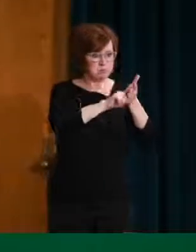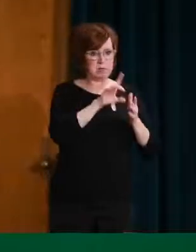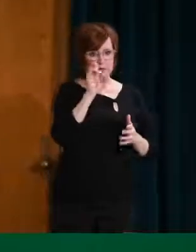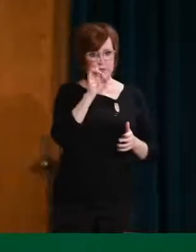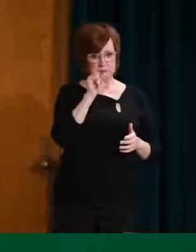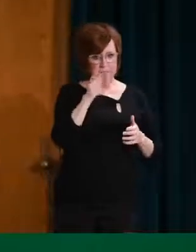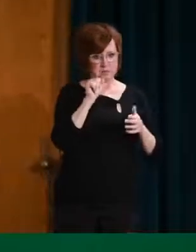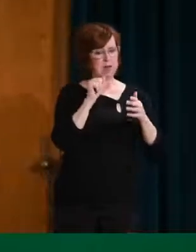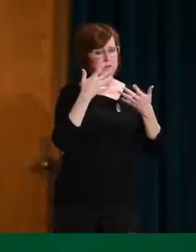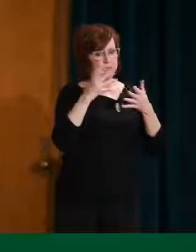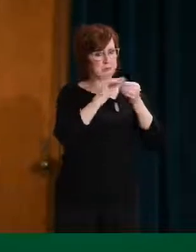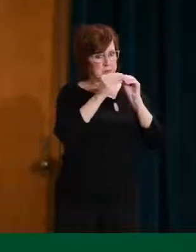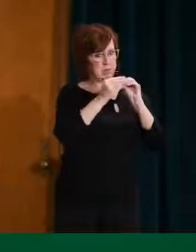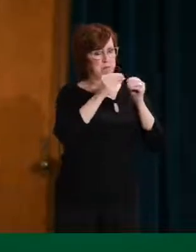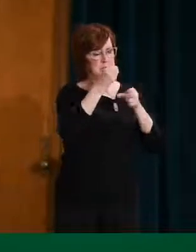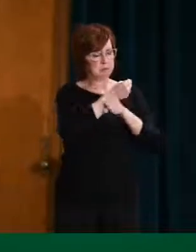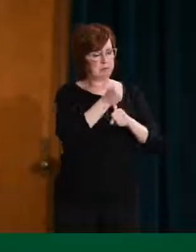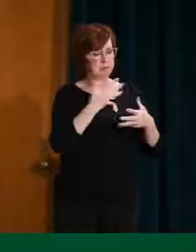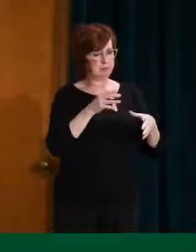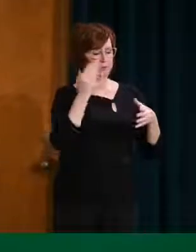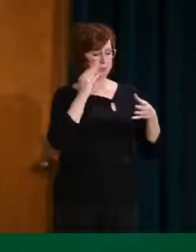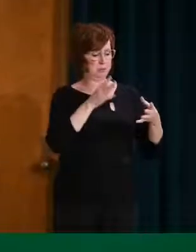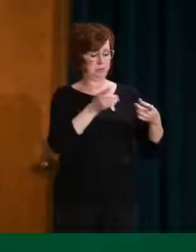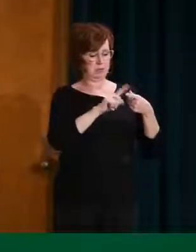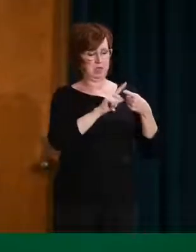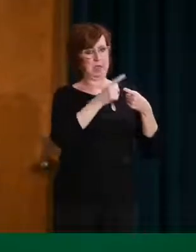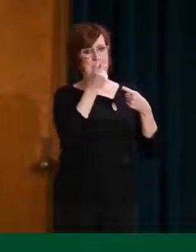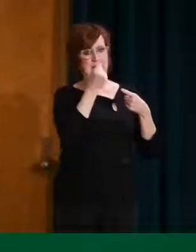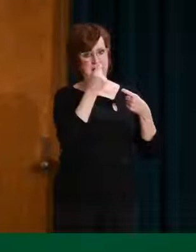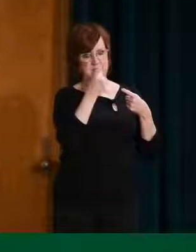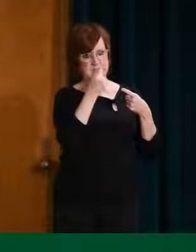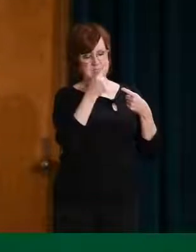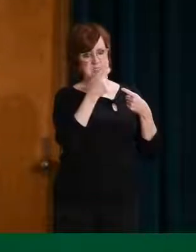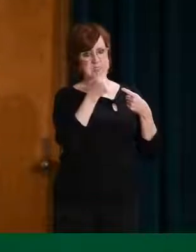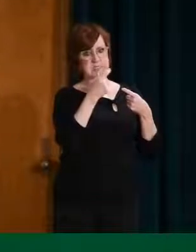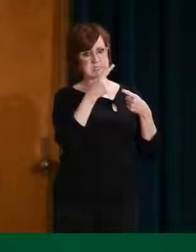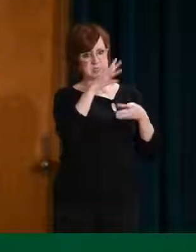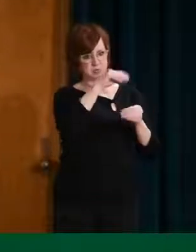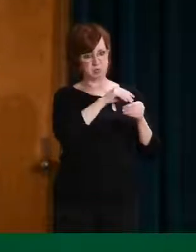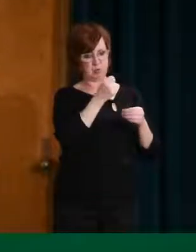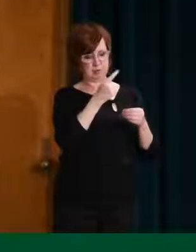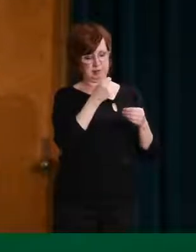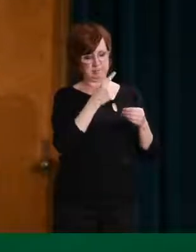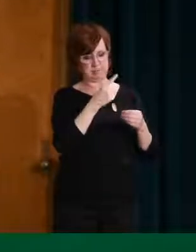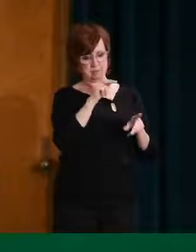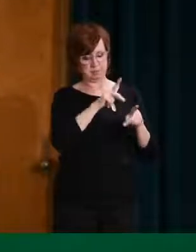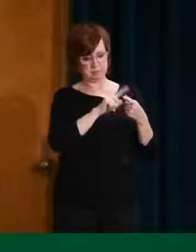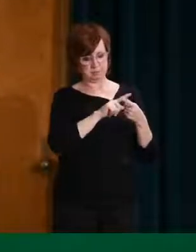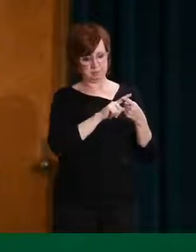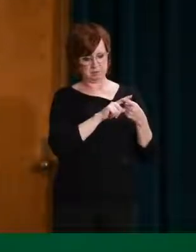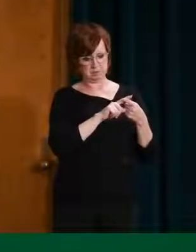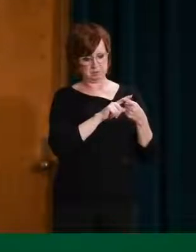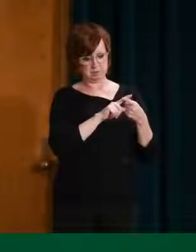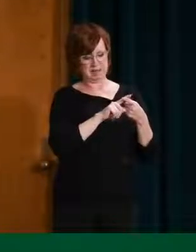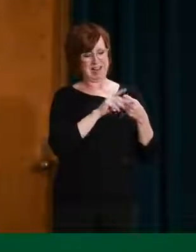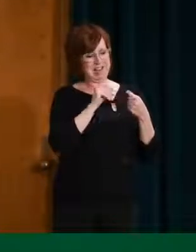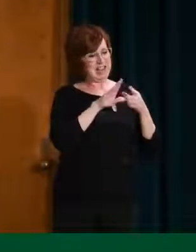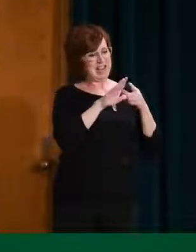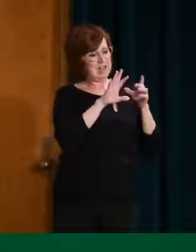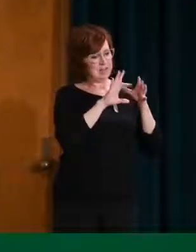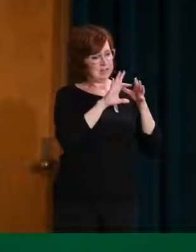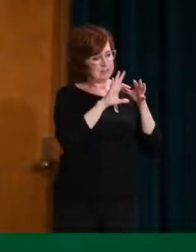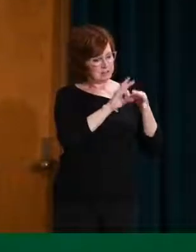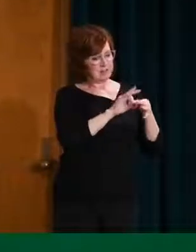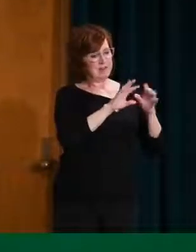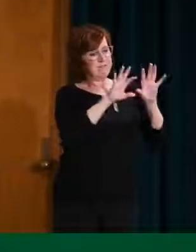following numbers. We know that there were 11 healthcare providers and their family members who